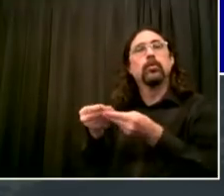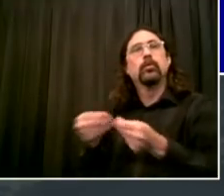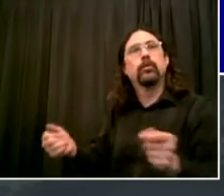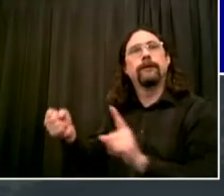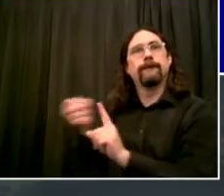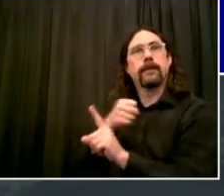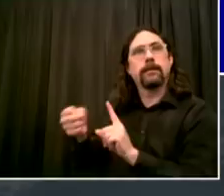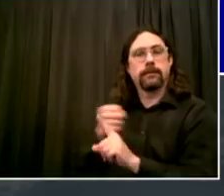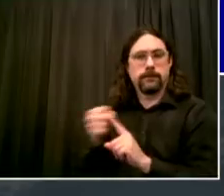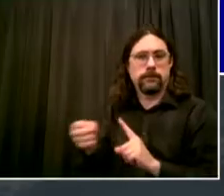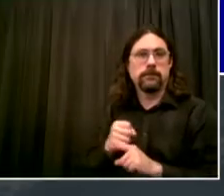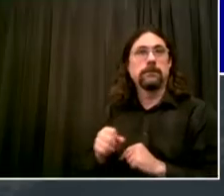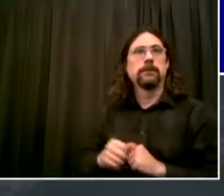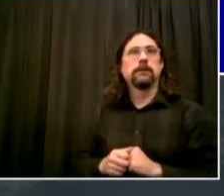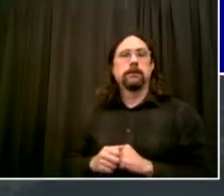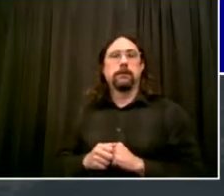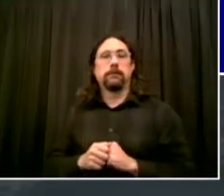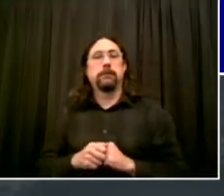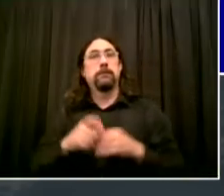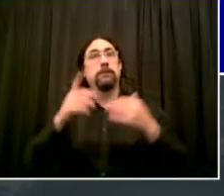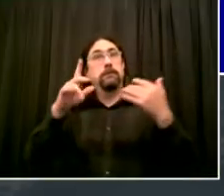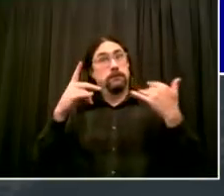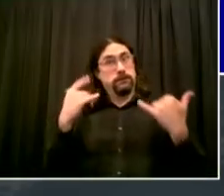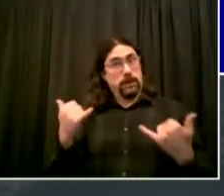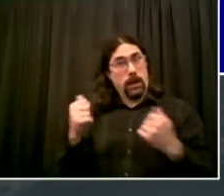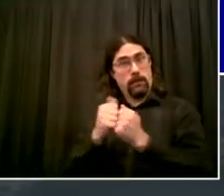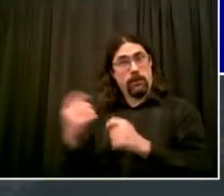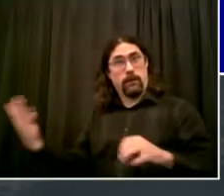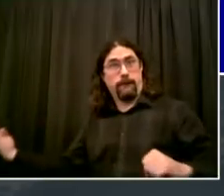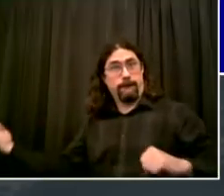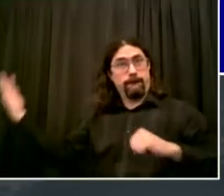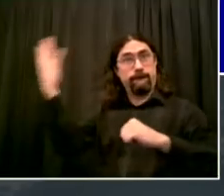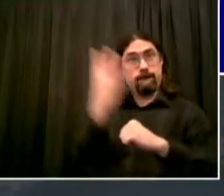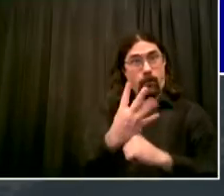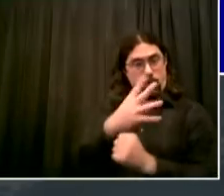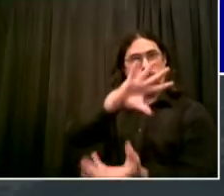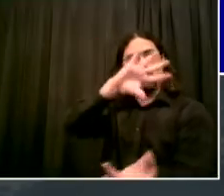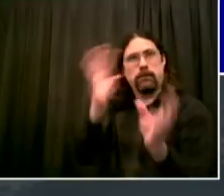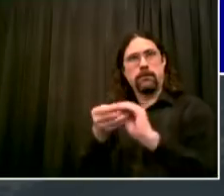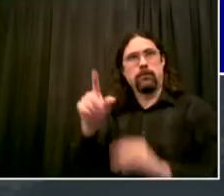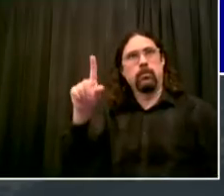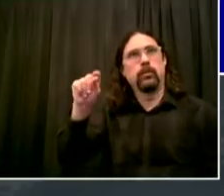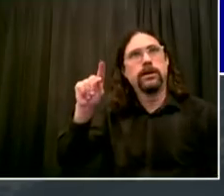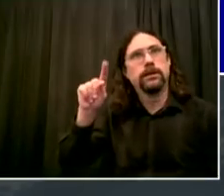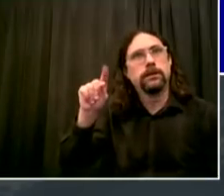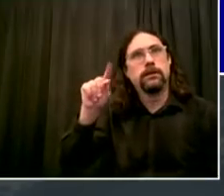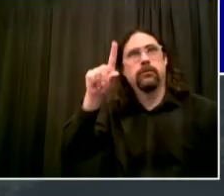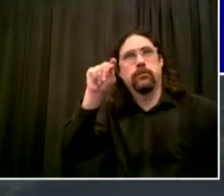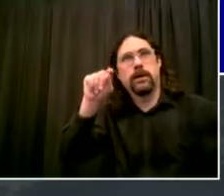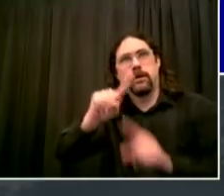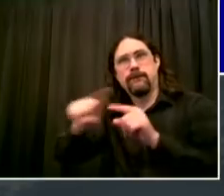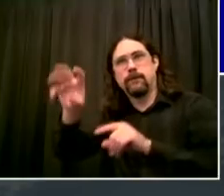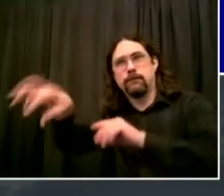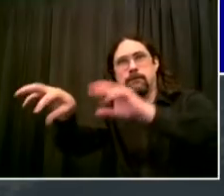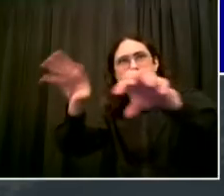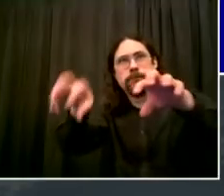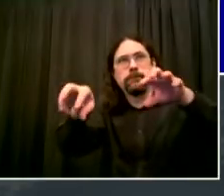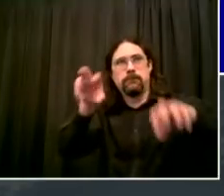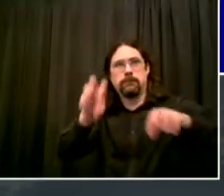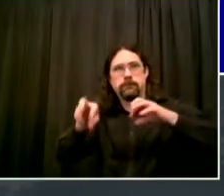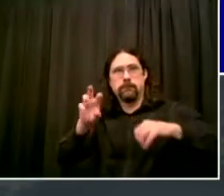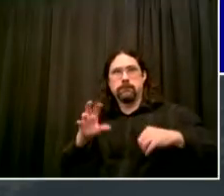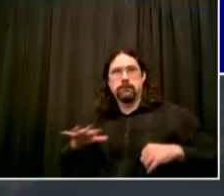will be saved, period. Lives will be saved, violence will be reduced. We will also be increasing the budget for all